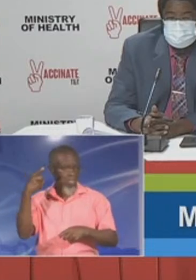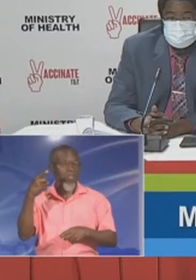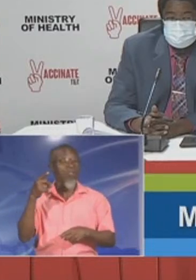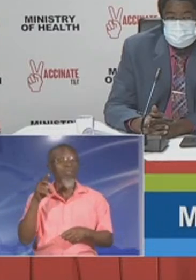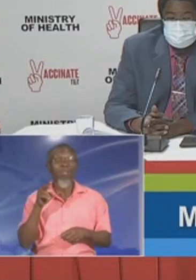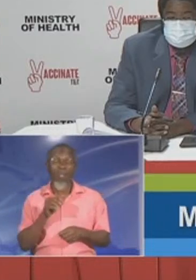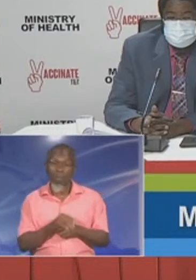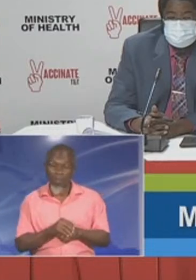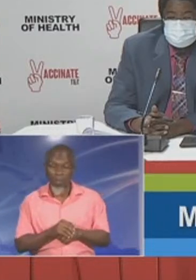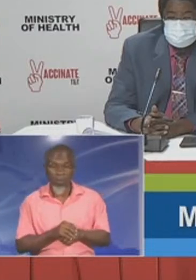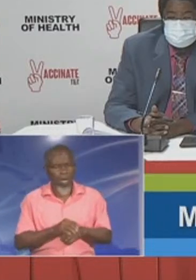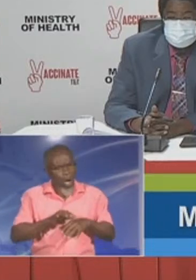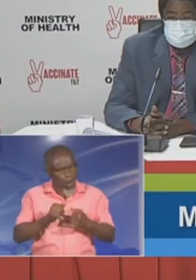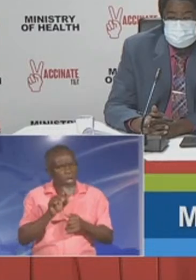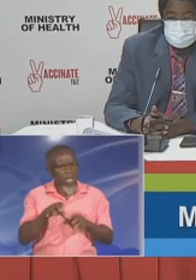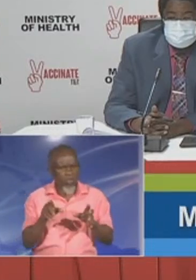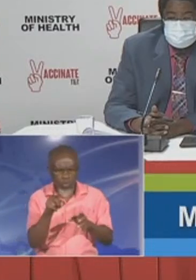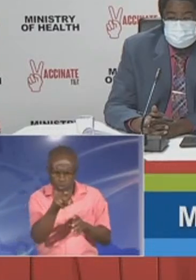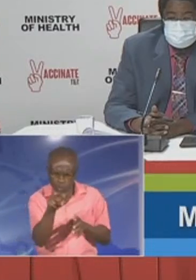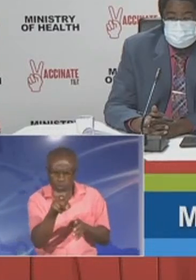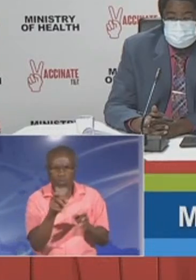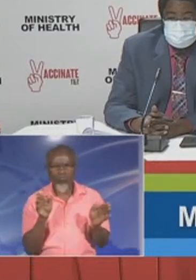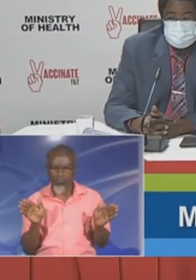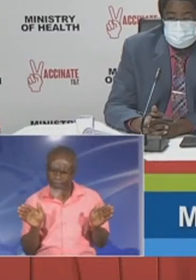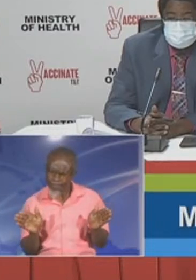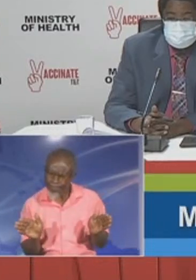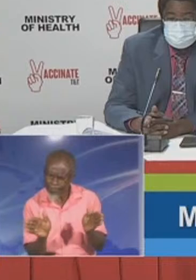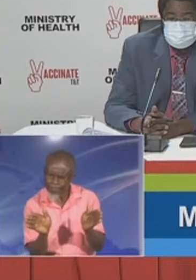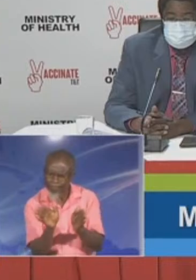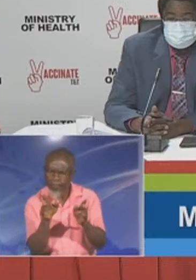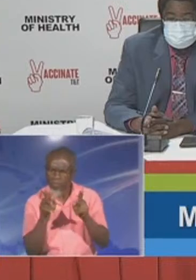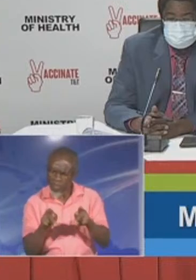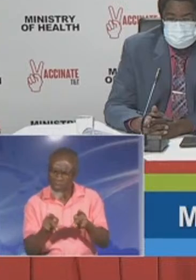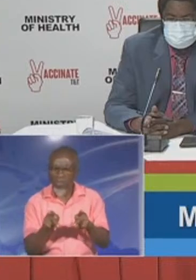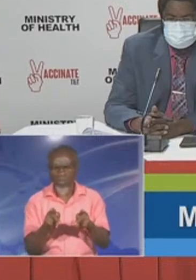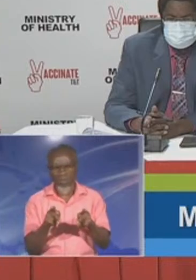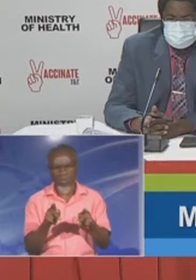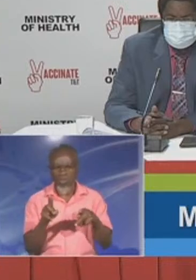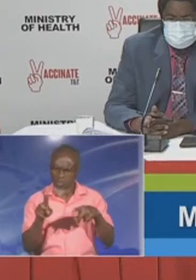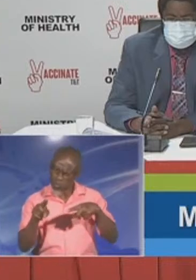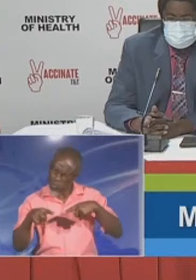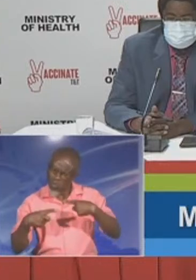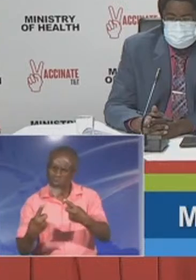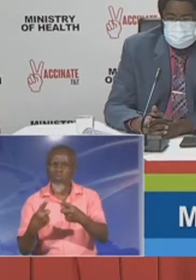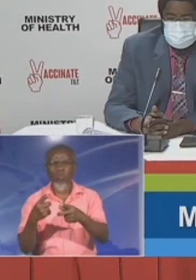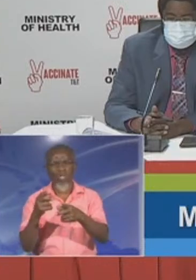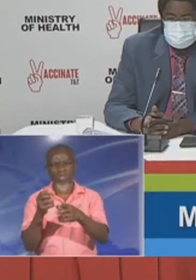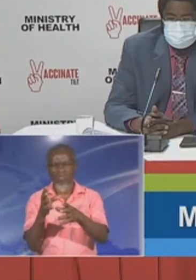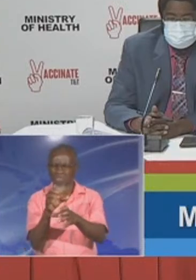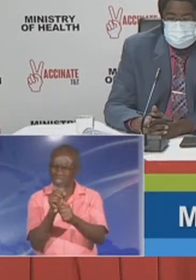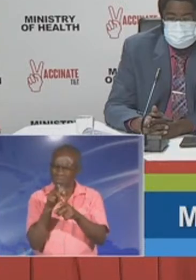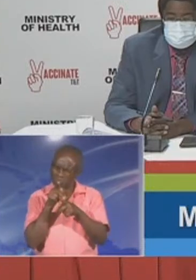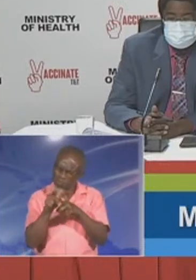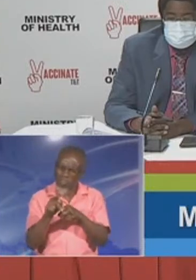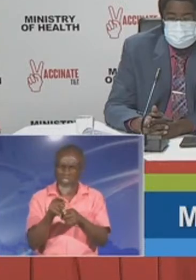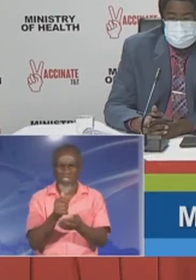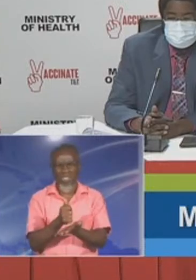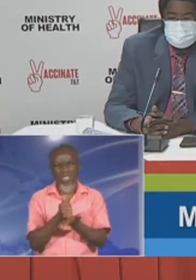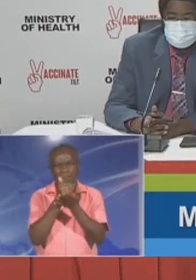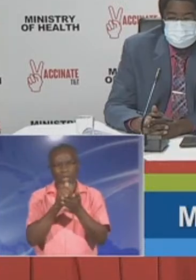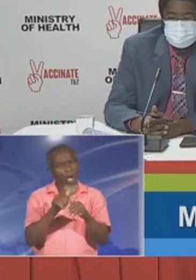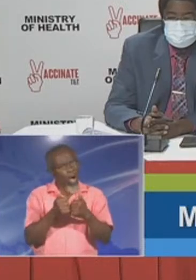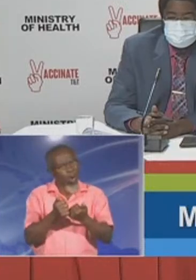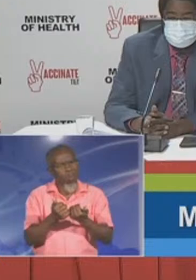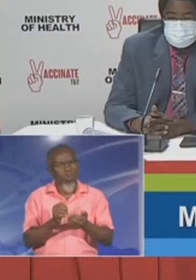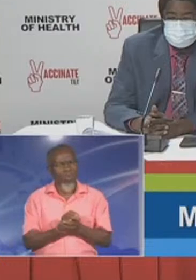get or persuade someone that here's what you have a circumstances that needs professional help? And how do you get them to